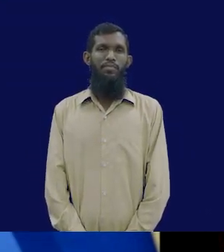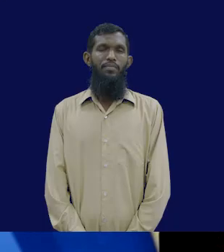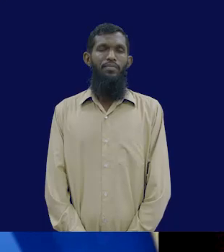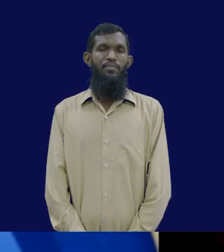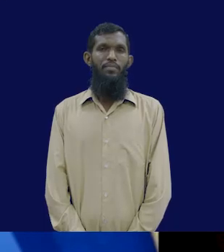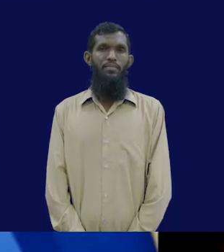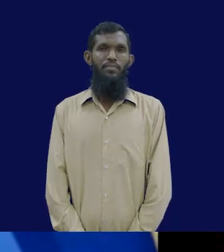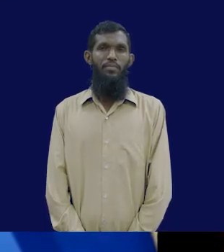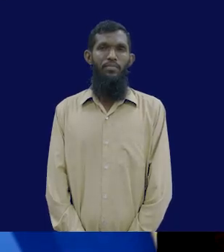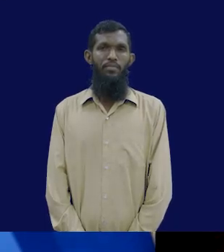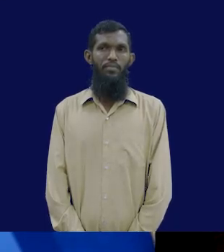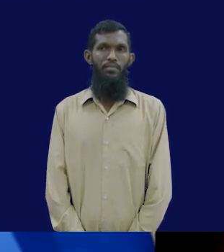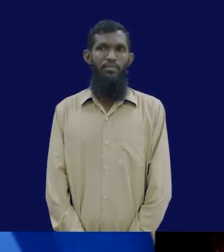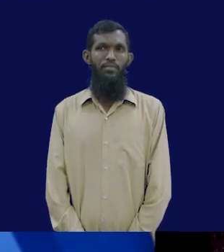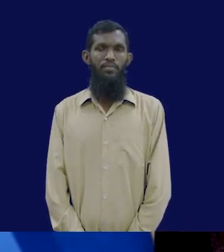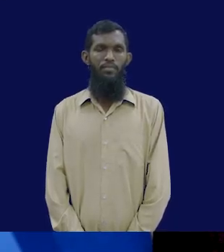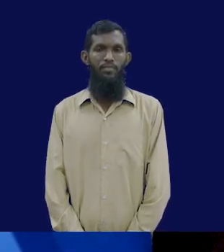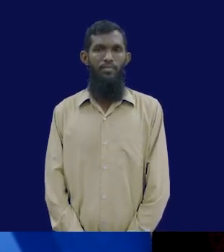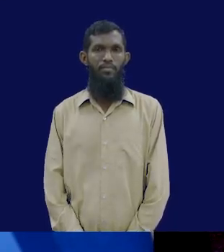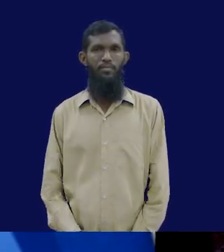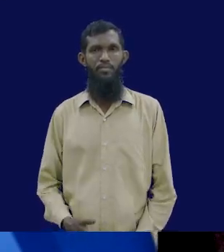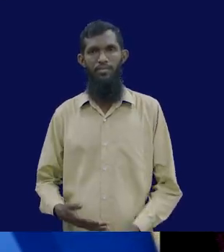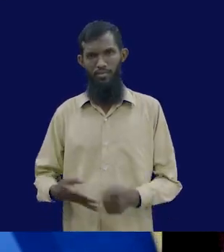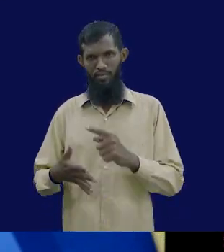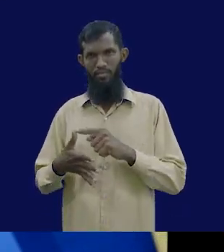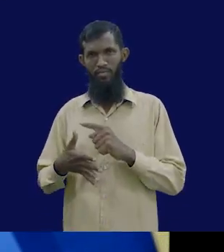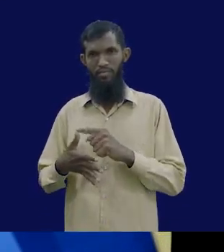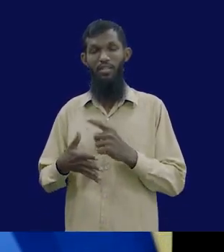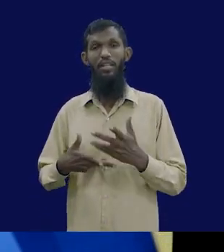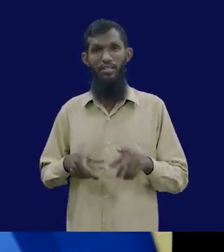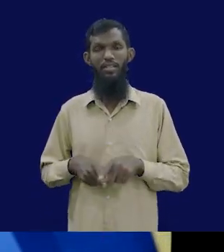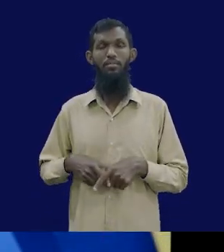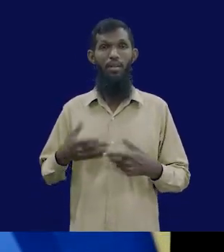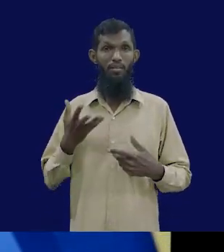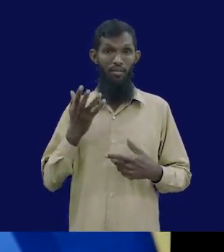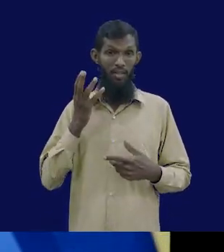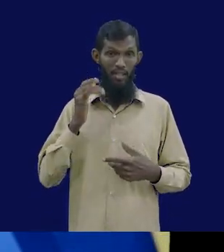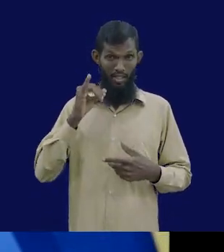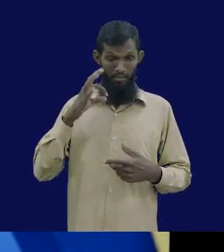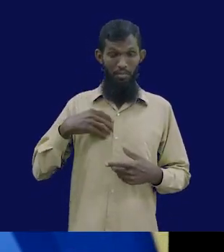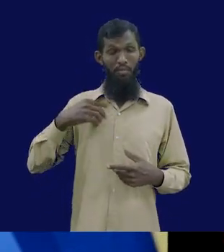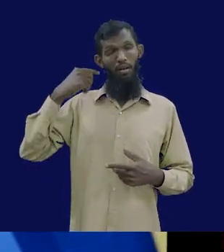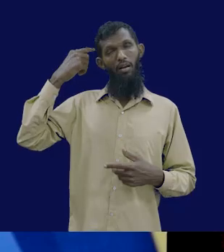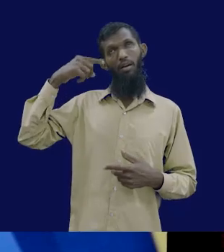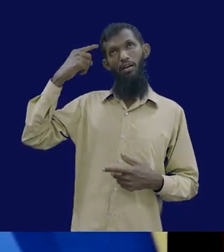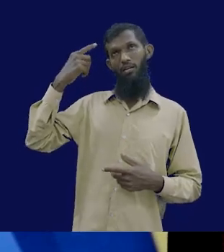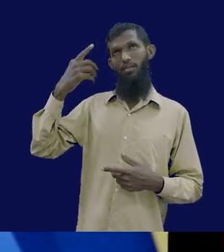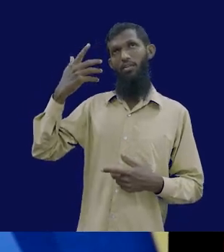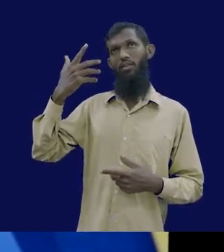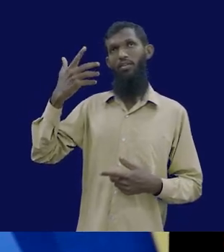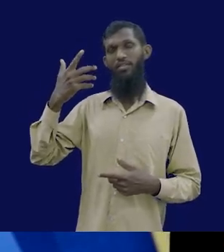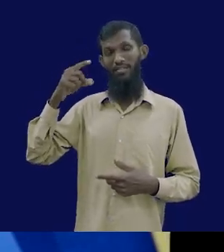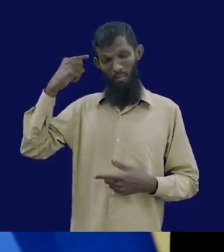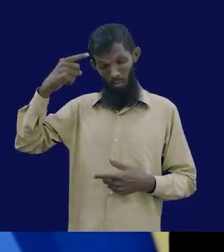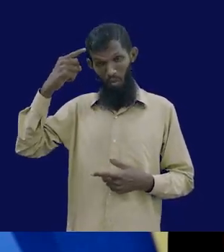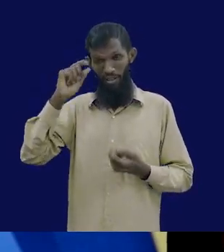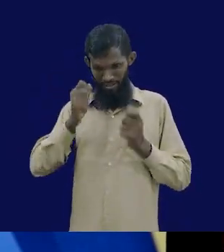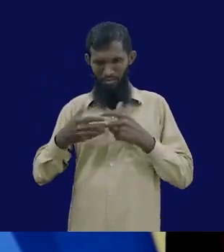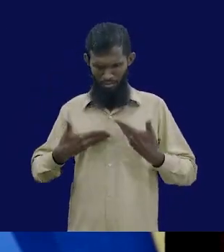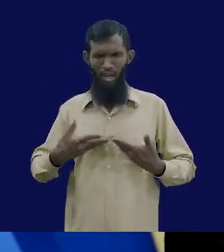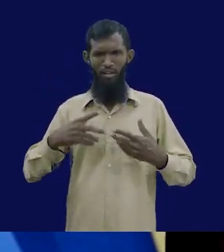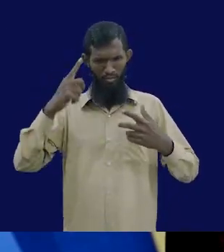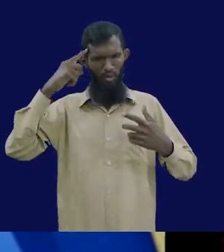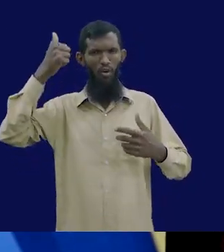And also, one of the nullifiers of fasting is insanity and losing consciousness, meaning once the person